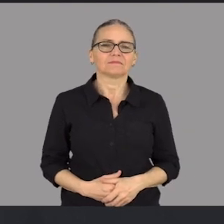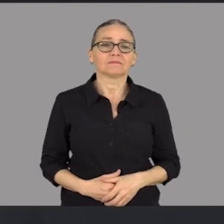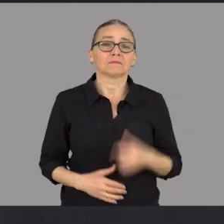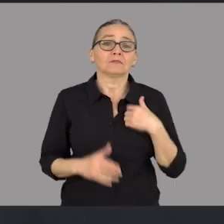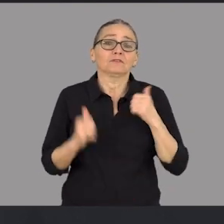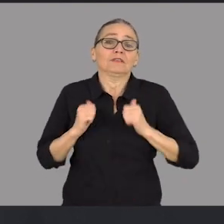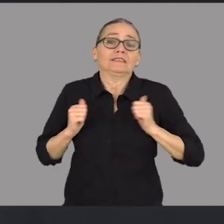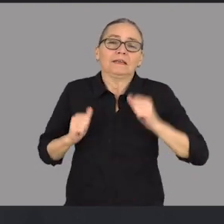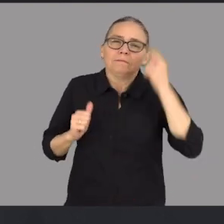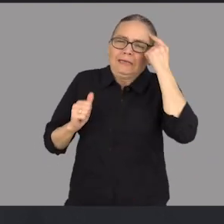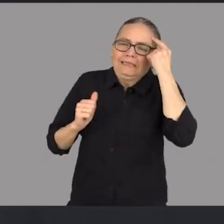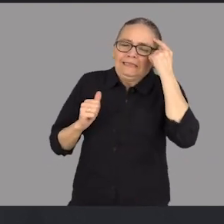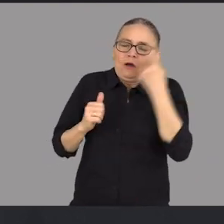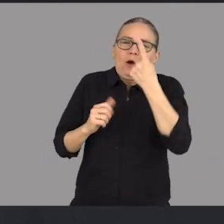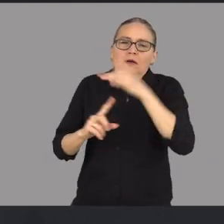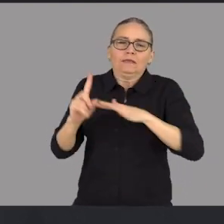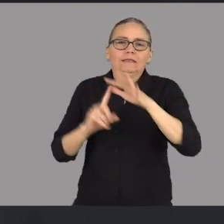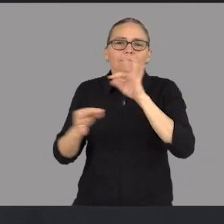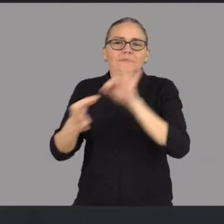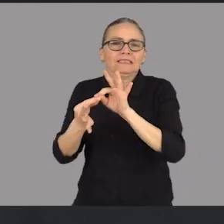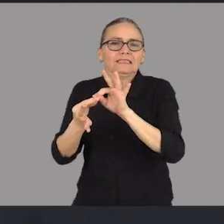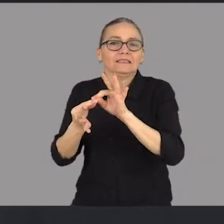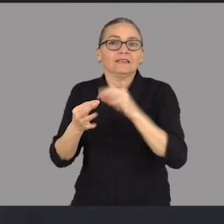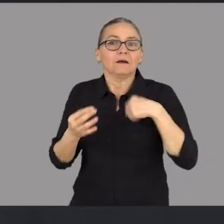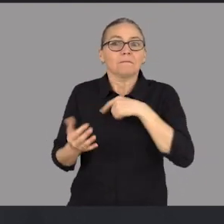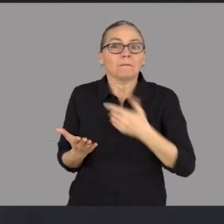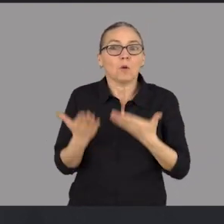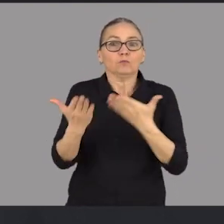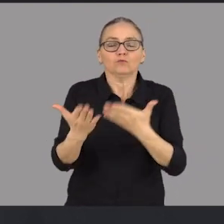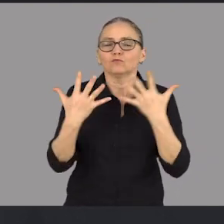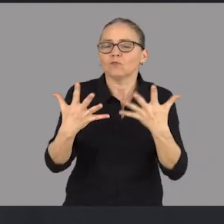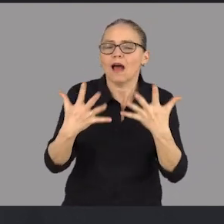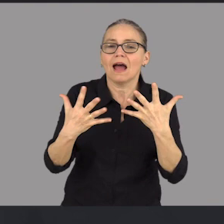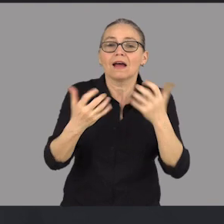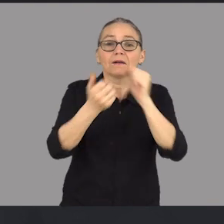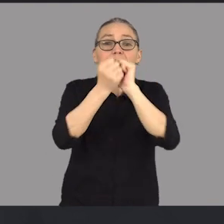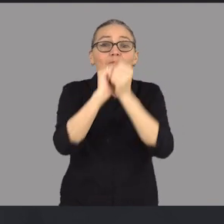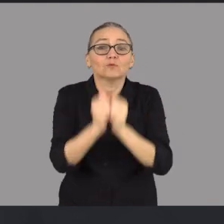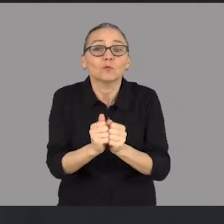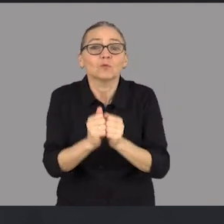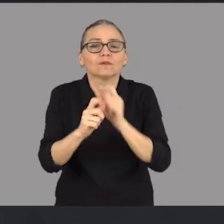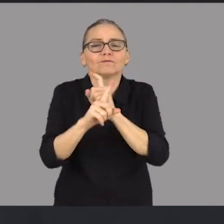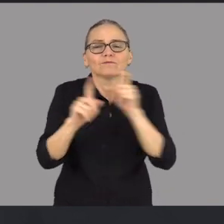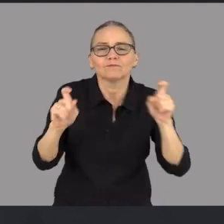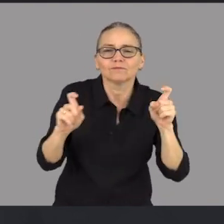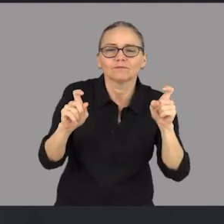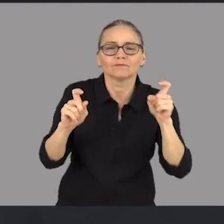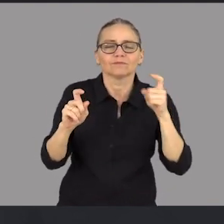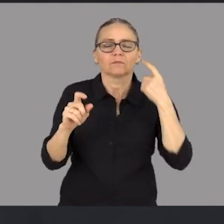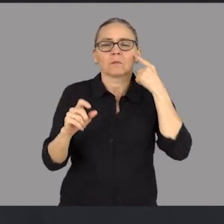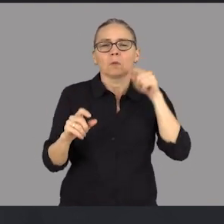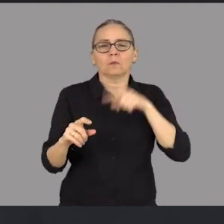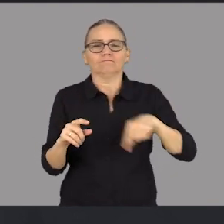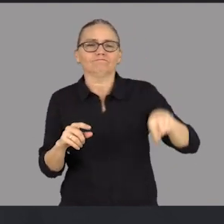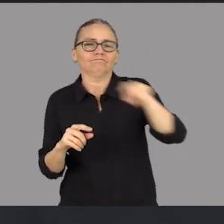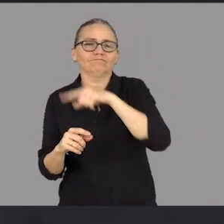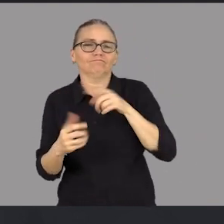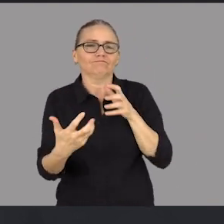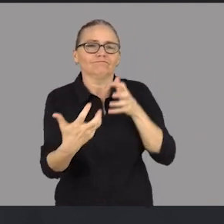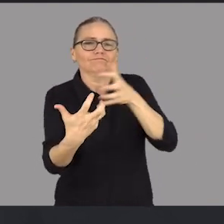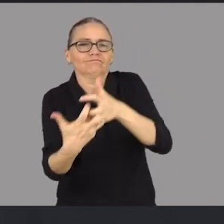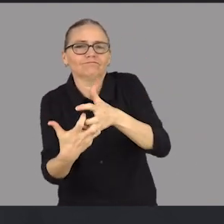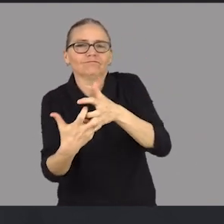I'm just trying to think of any specific instance. I would say we do lots of times. Actually, the young lady that I